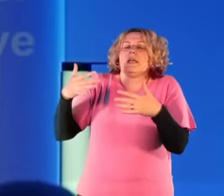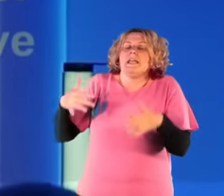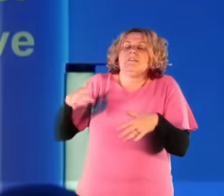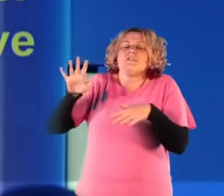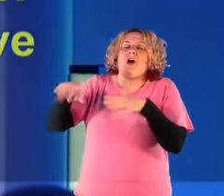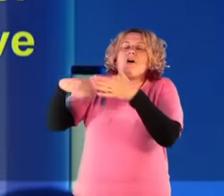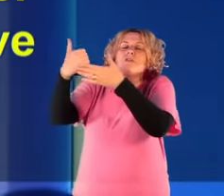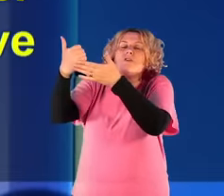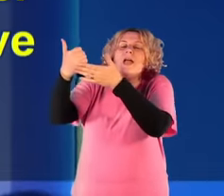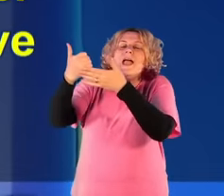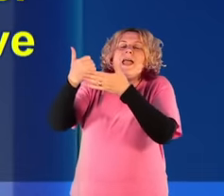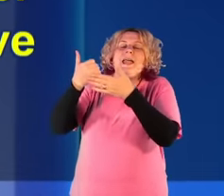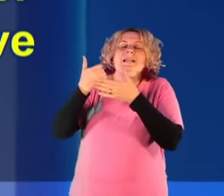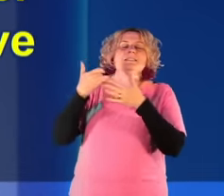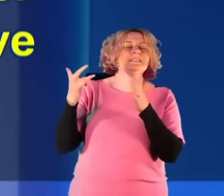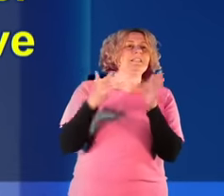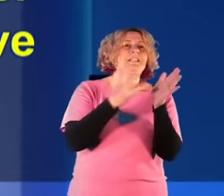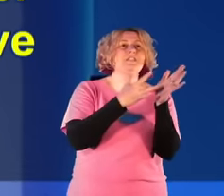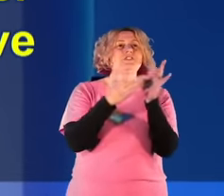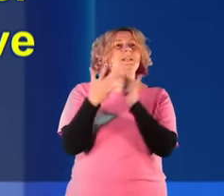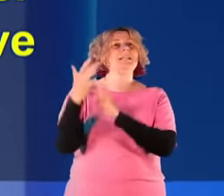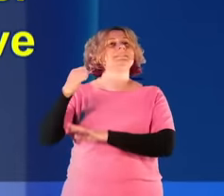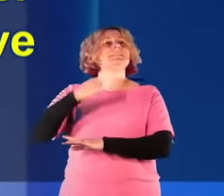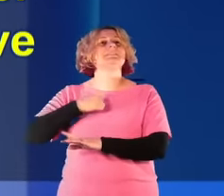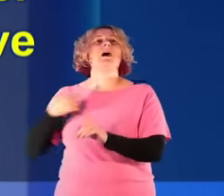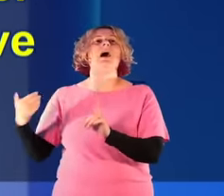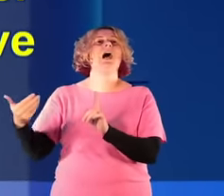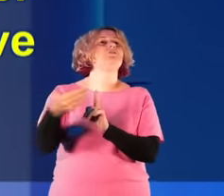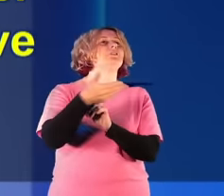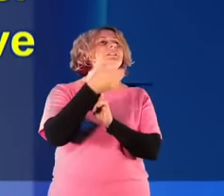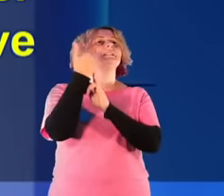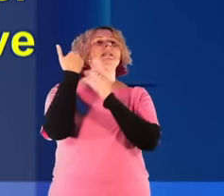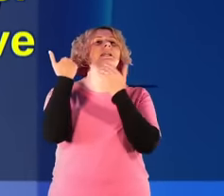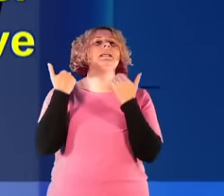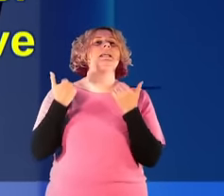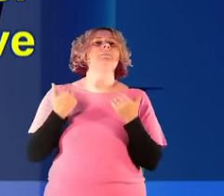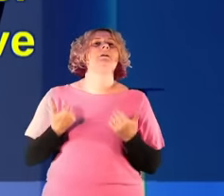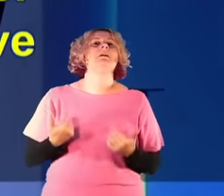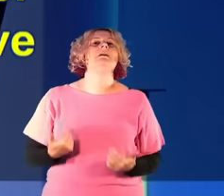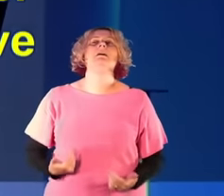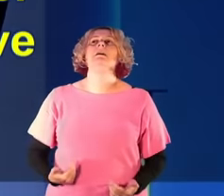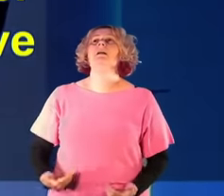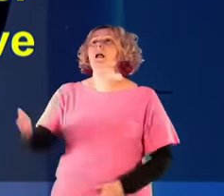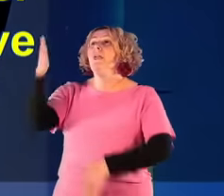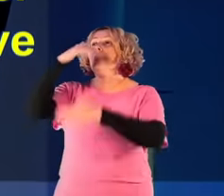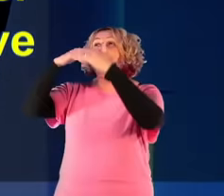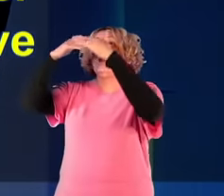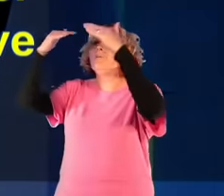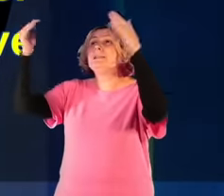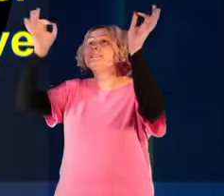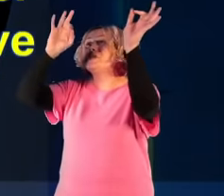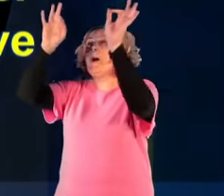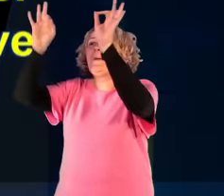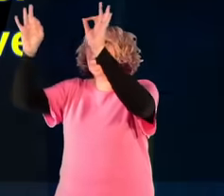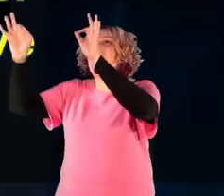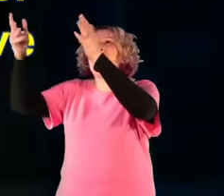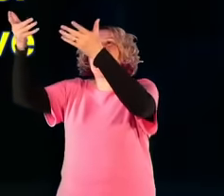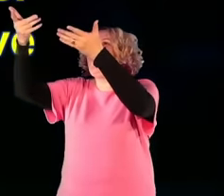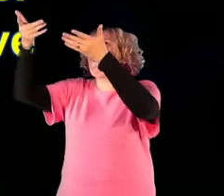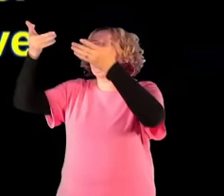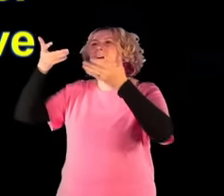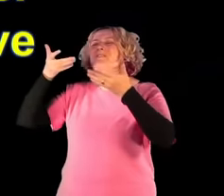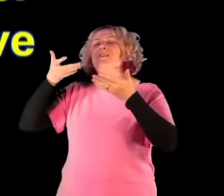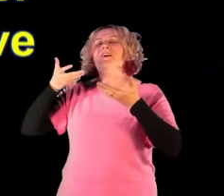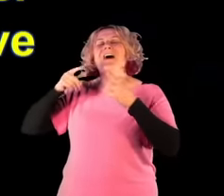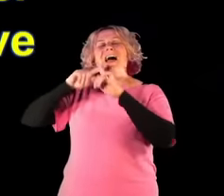What gift of grace is Jesus my Redeemer? There is no